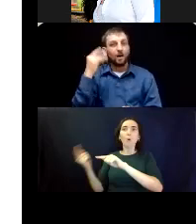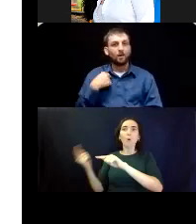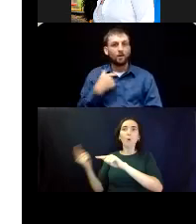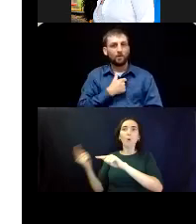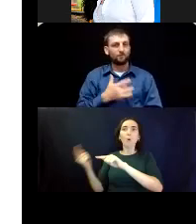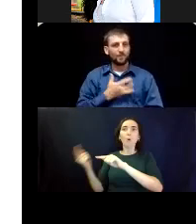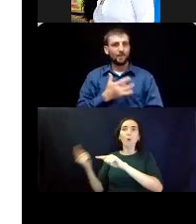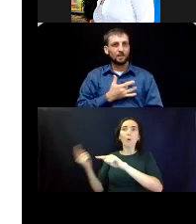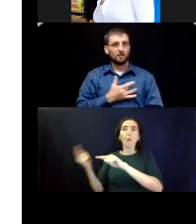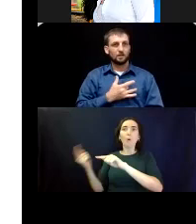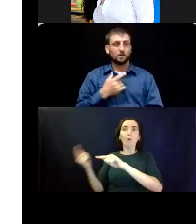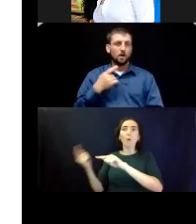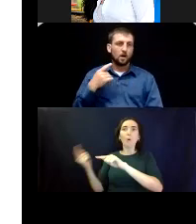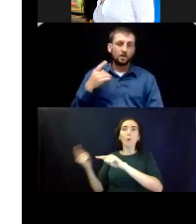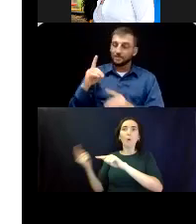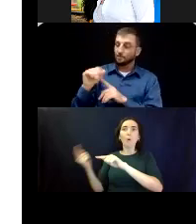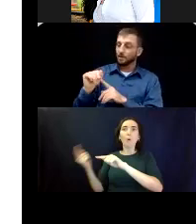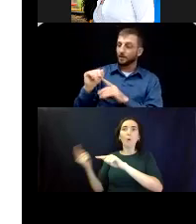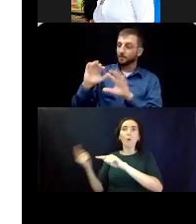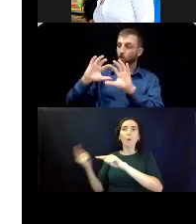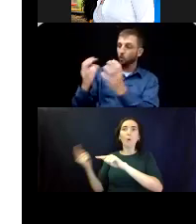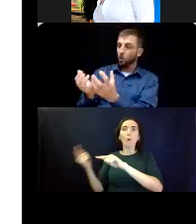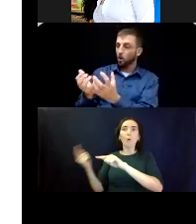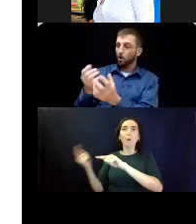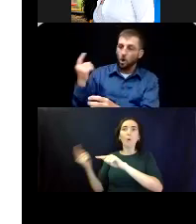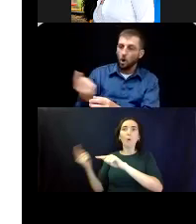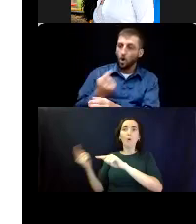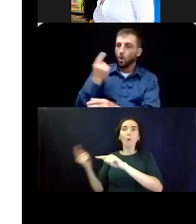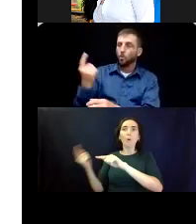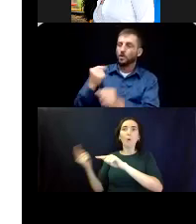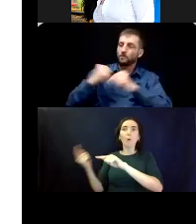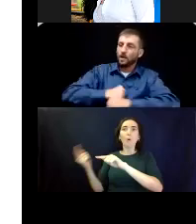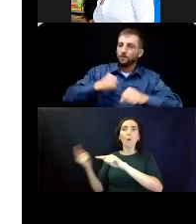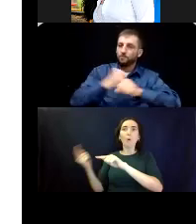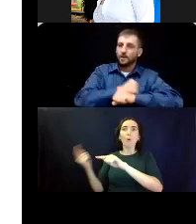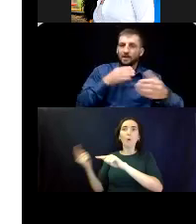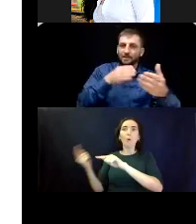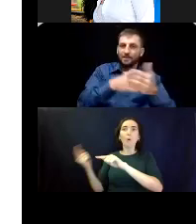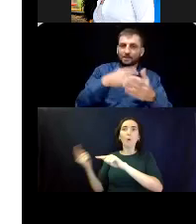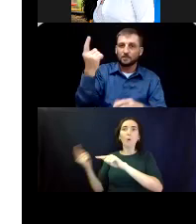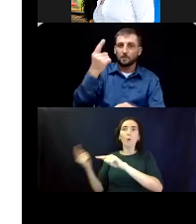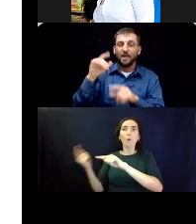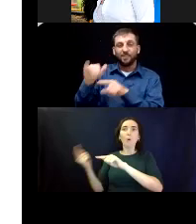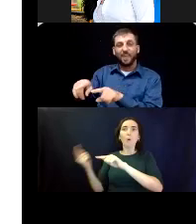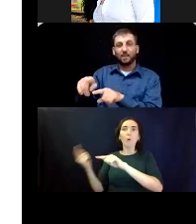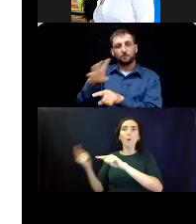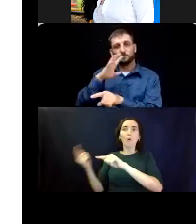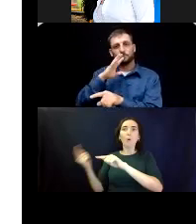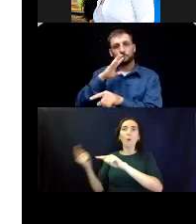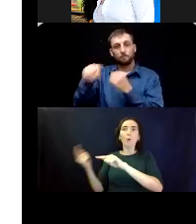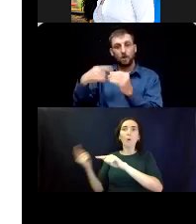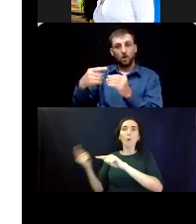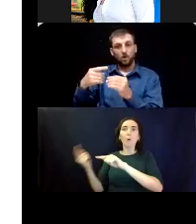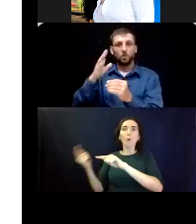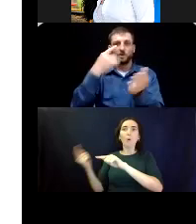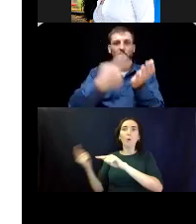in the disability world. And I think this comment really speaks to what we're going to be discussing really soon. So